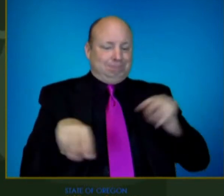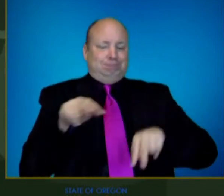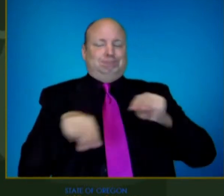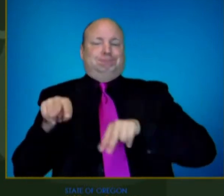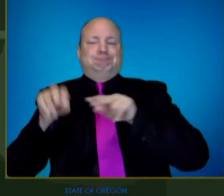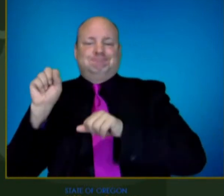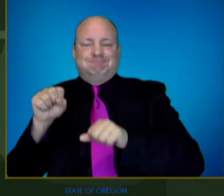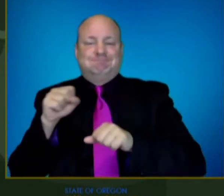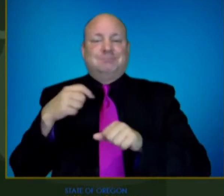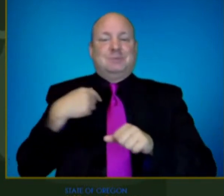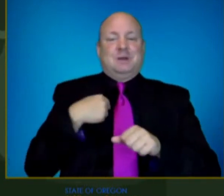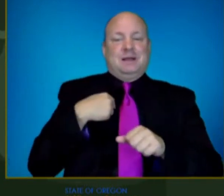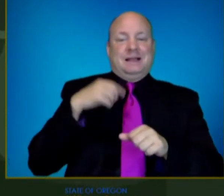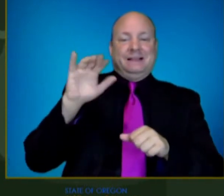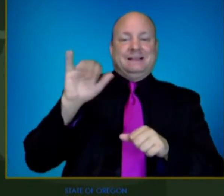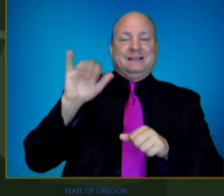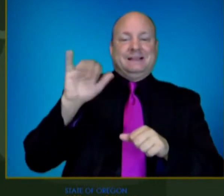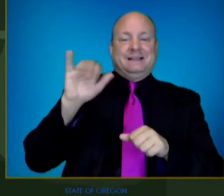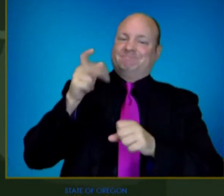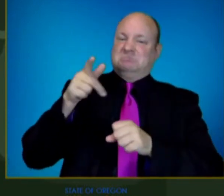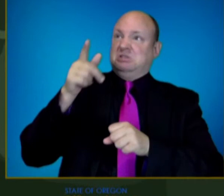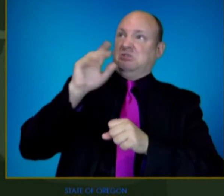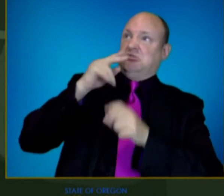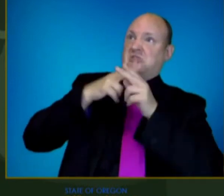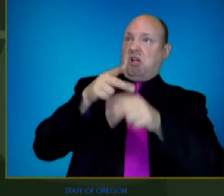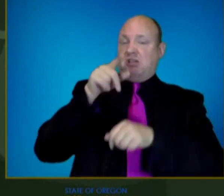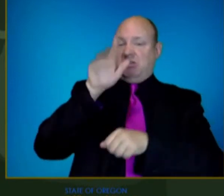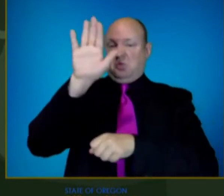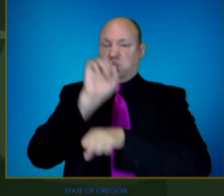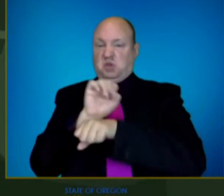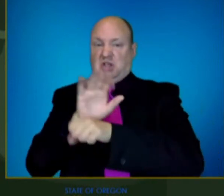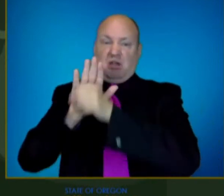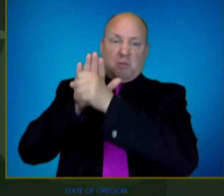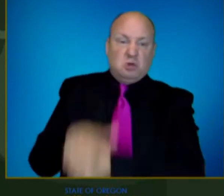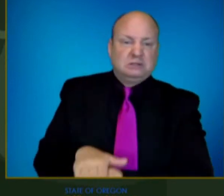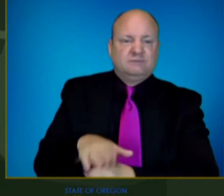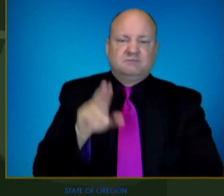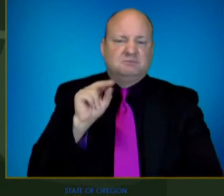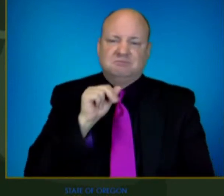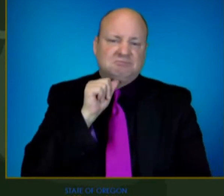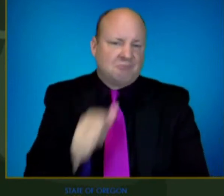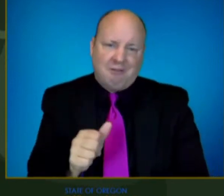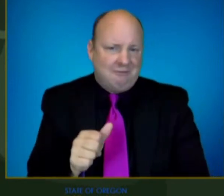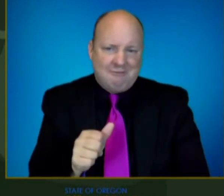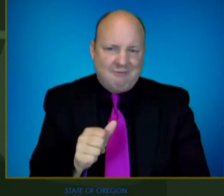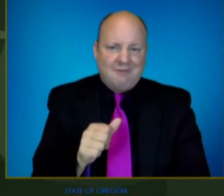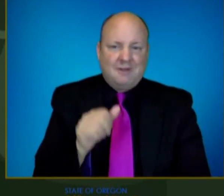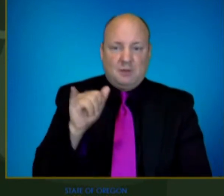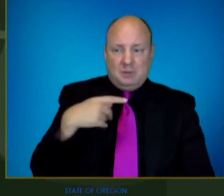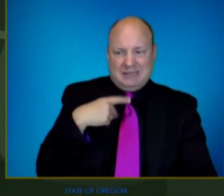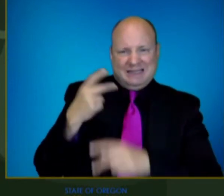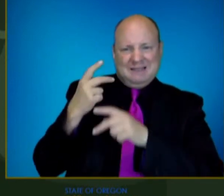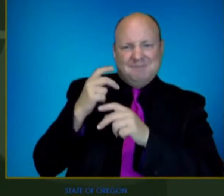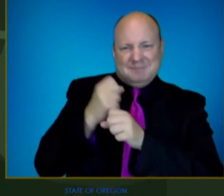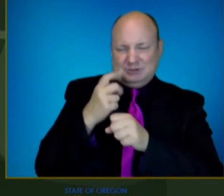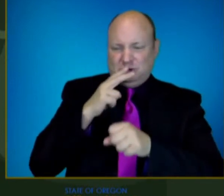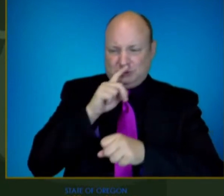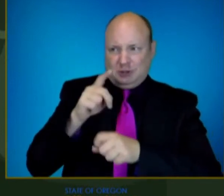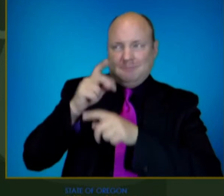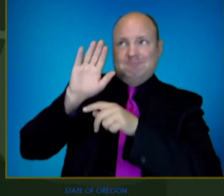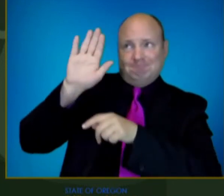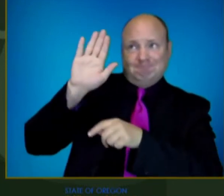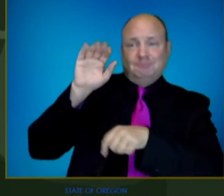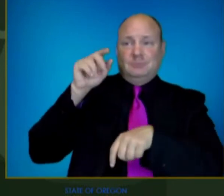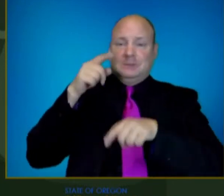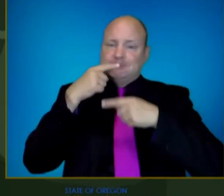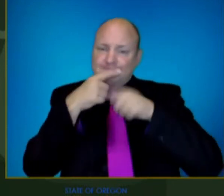oppressive. And I think had we tried to maintain them a month ago, with the reality on the ground being what it was, we would have